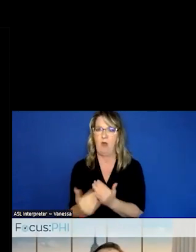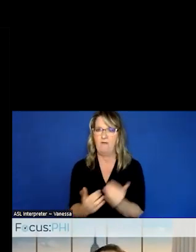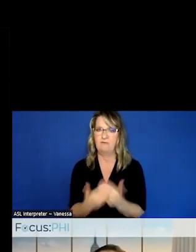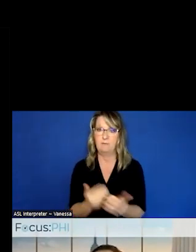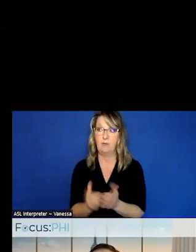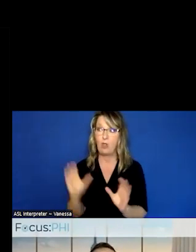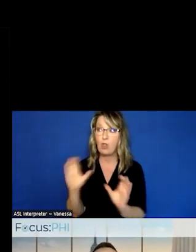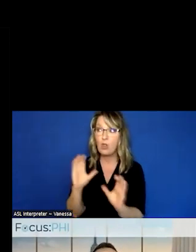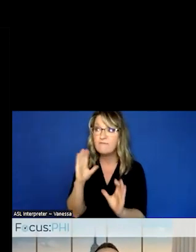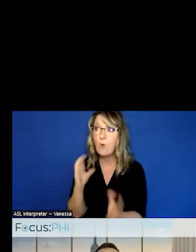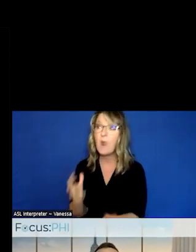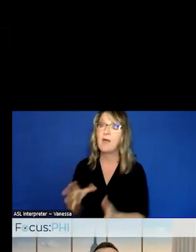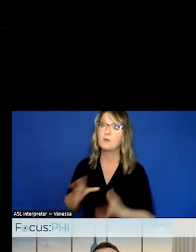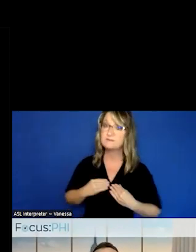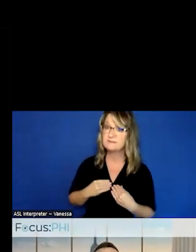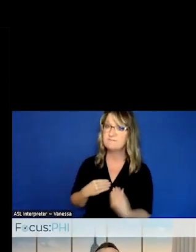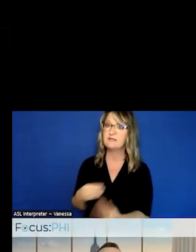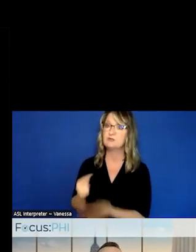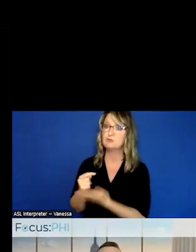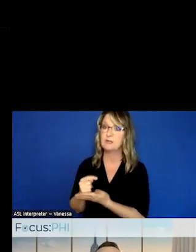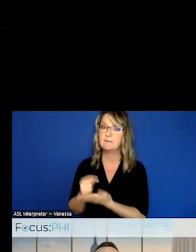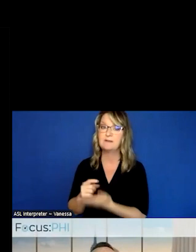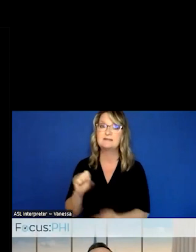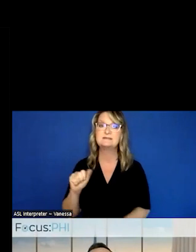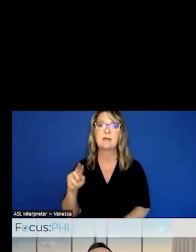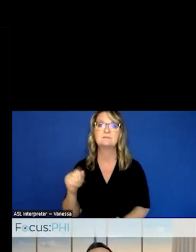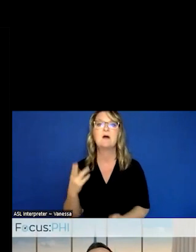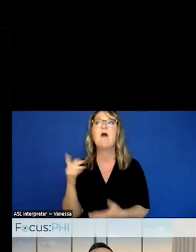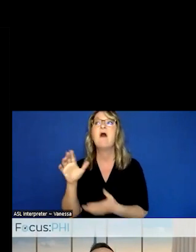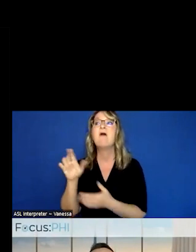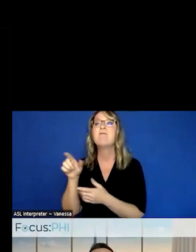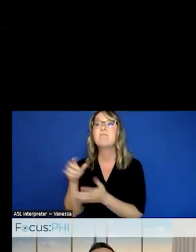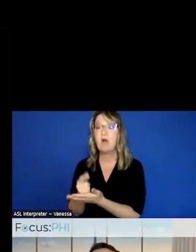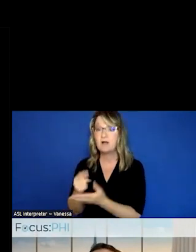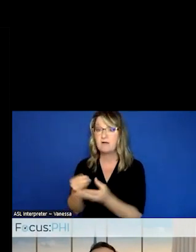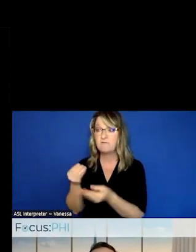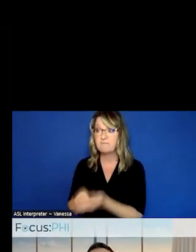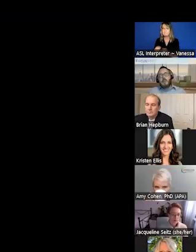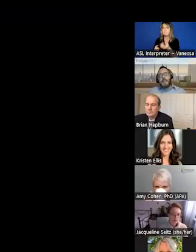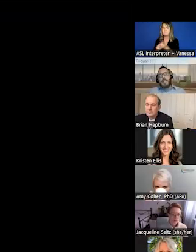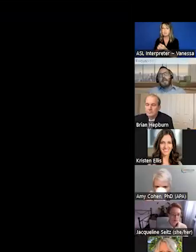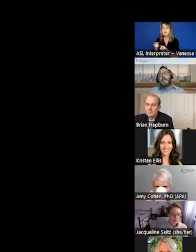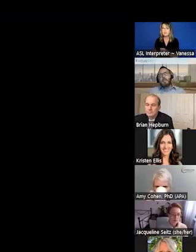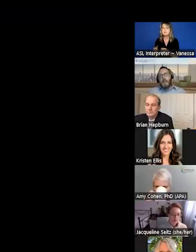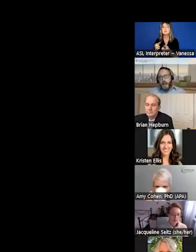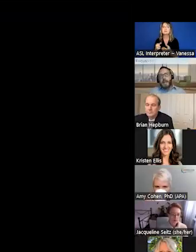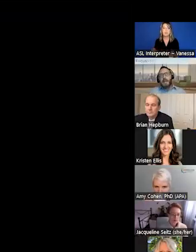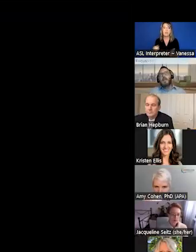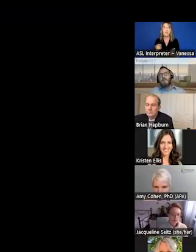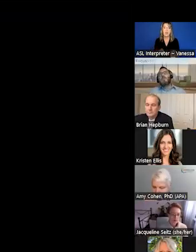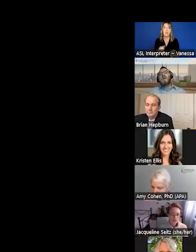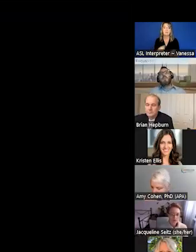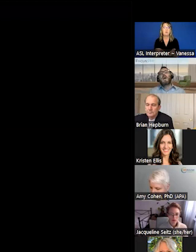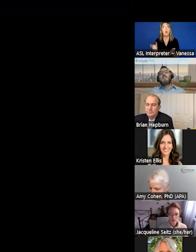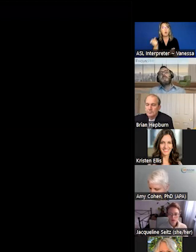receiving treatment, SAMHSA funded the COE PHI to assist professionals and organizations in understanding and applying